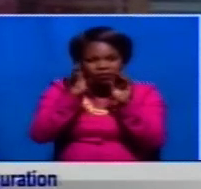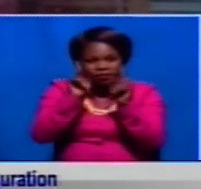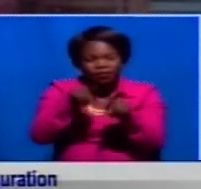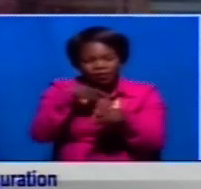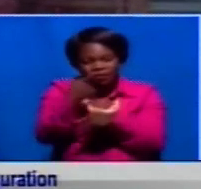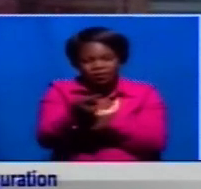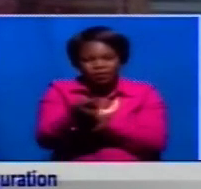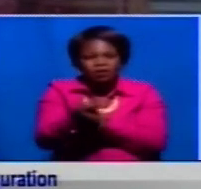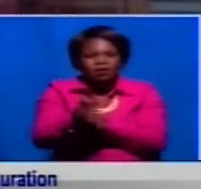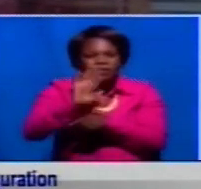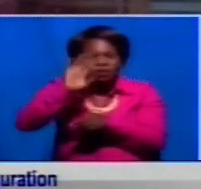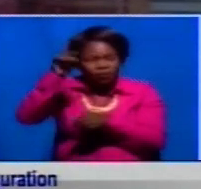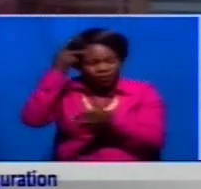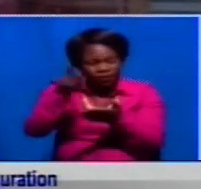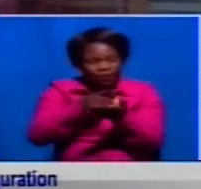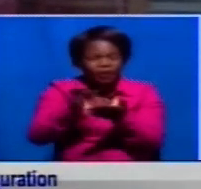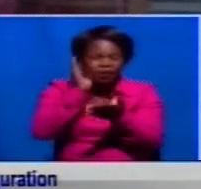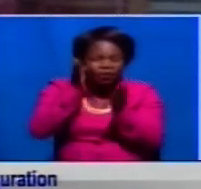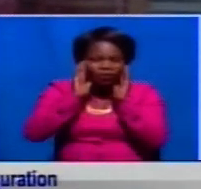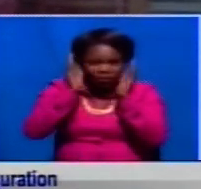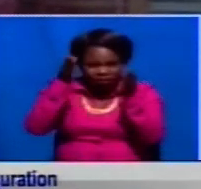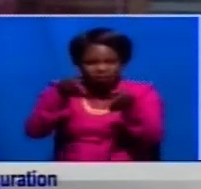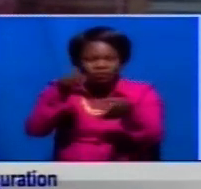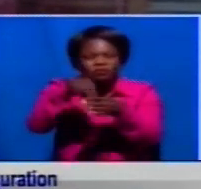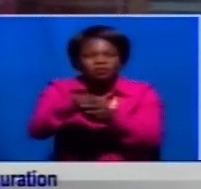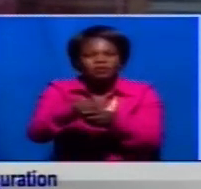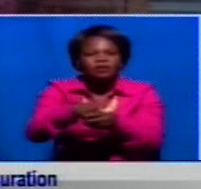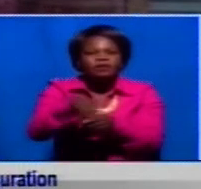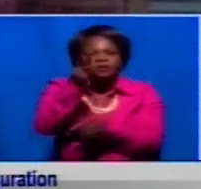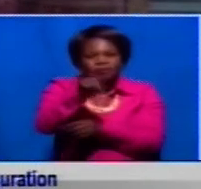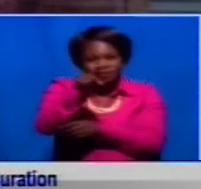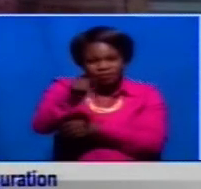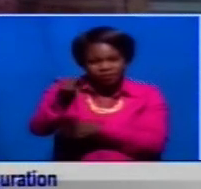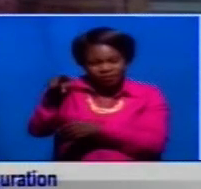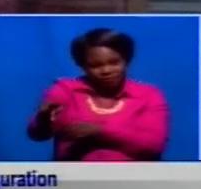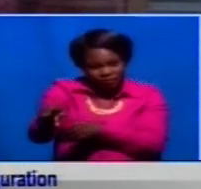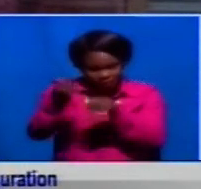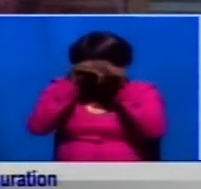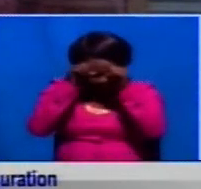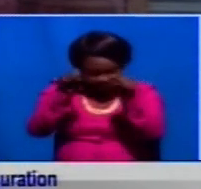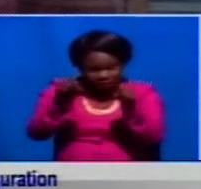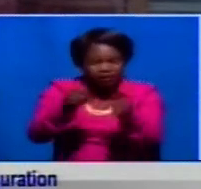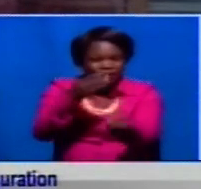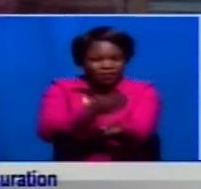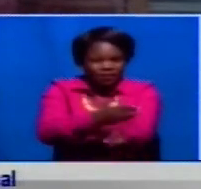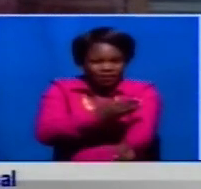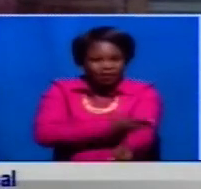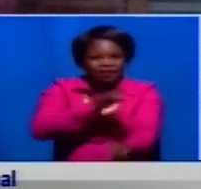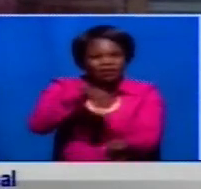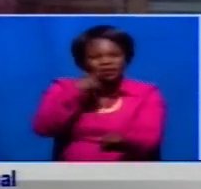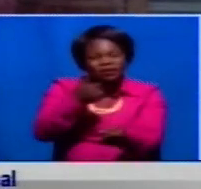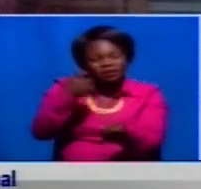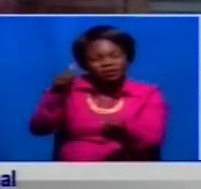Mwanza says his party will attend both events. And People's Alliance for Change President Andy Ford Banda says he